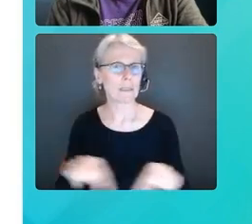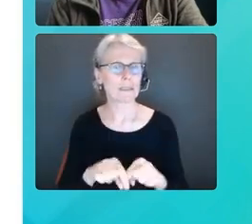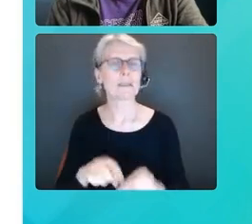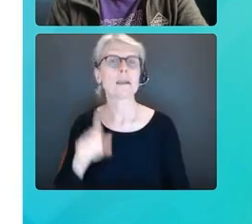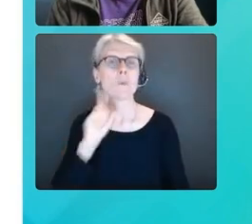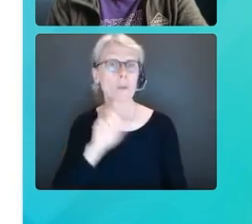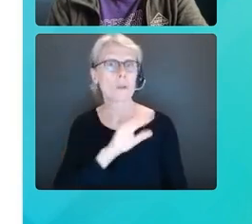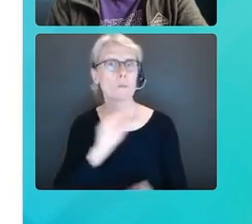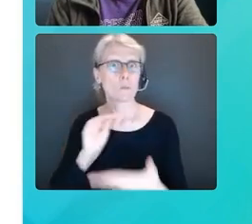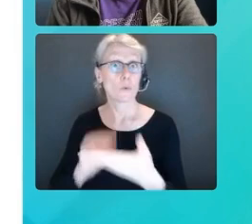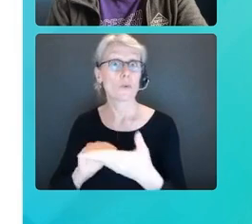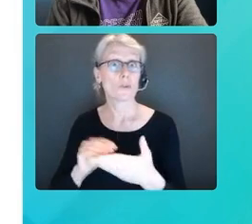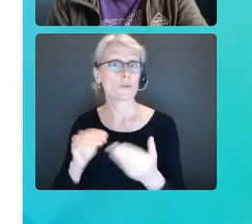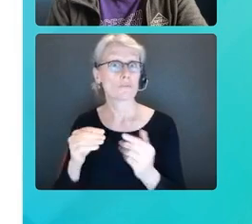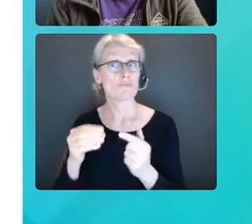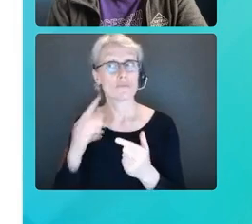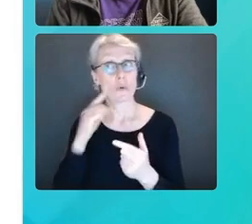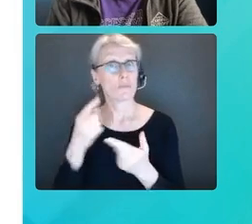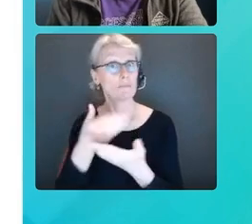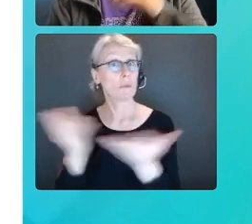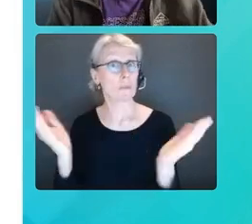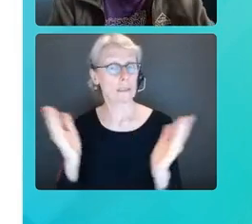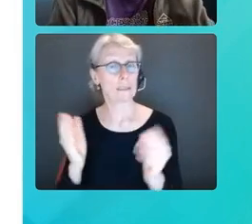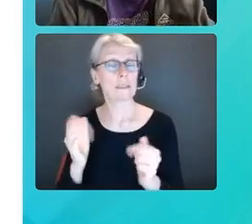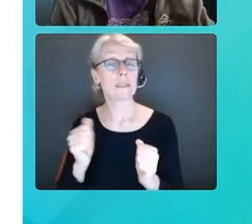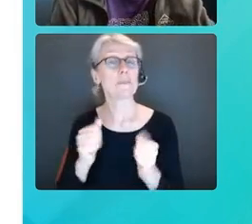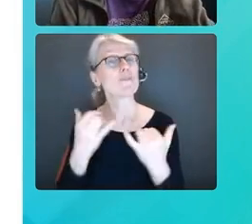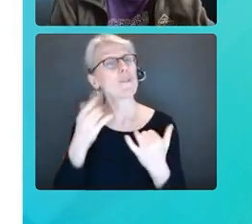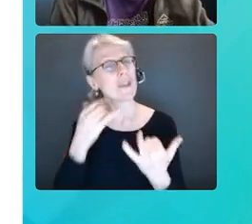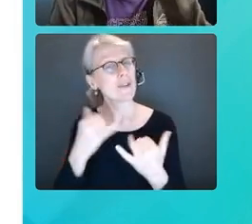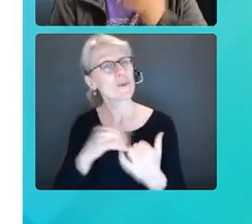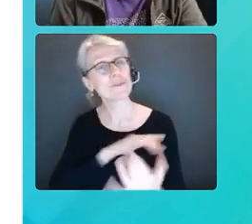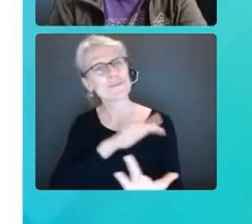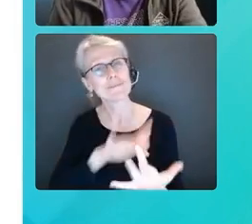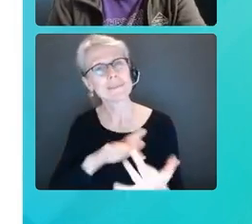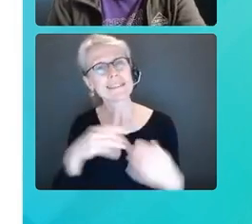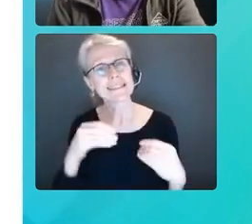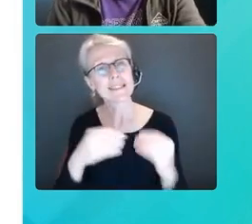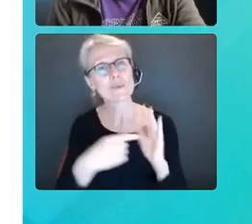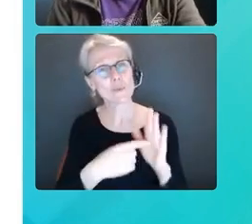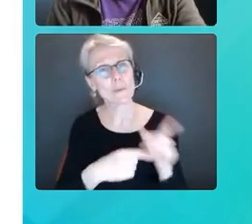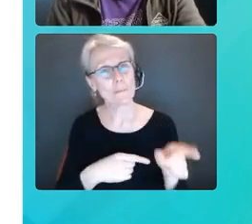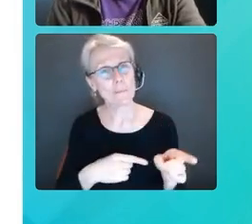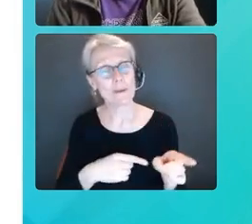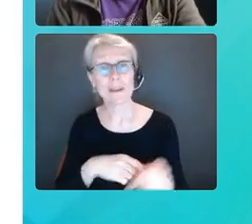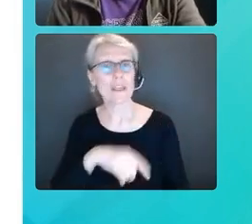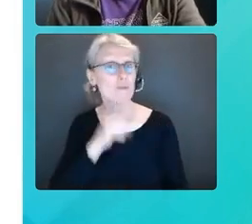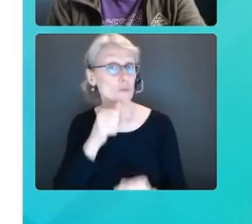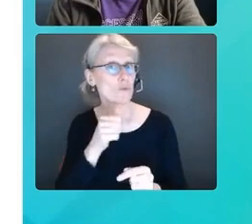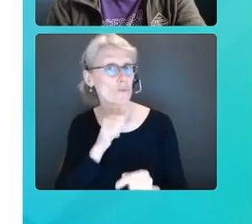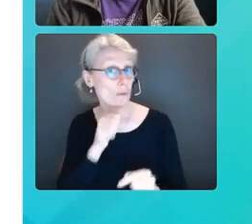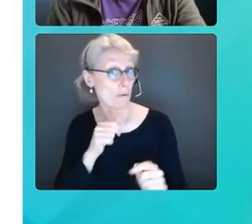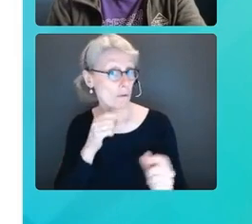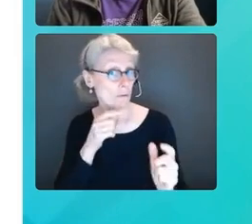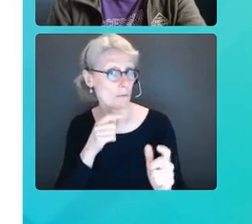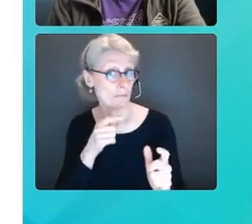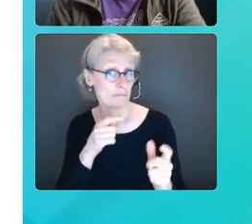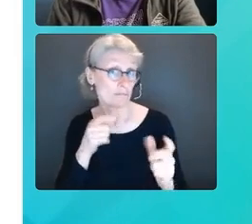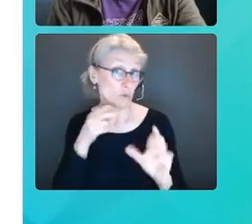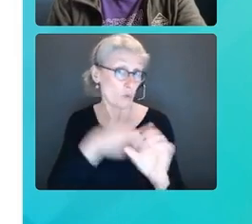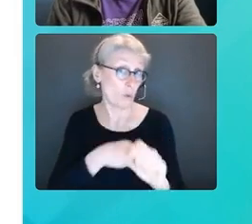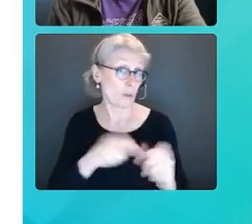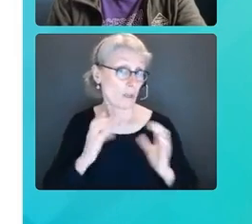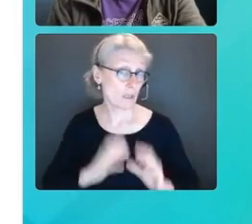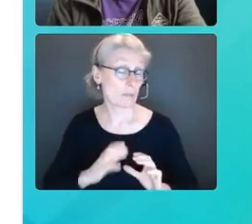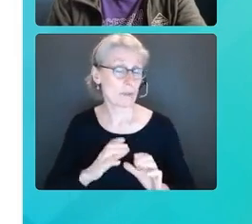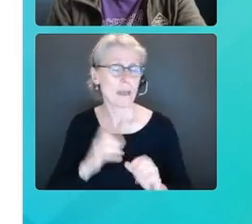site. Eventually, they'll be there. For now, you'll have to go to your sales rep. If you don't, if you're a prospective customer, there's a help